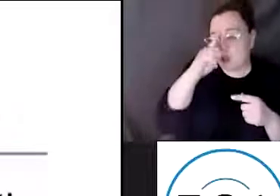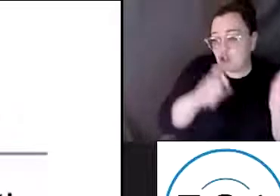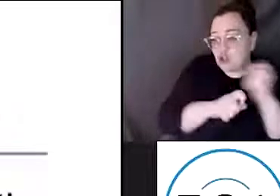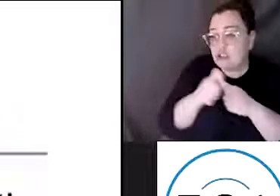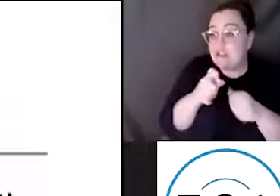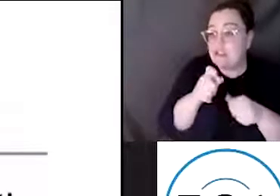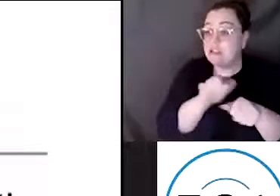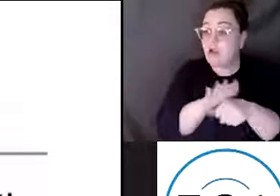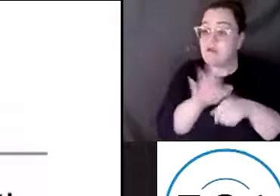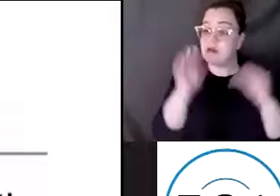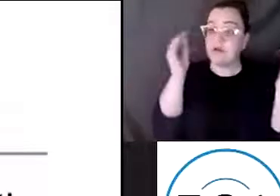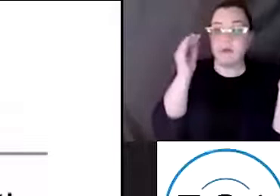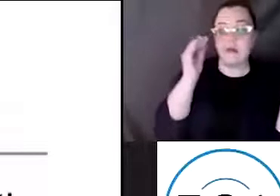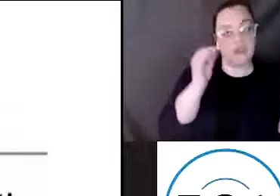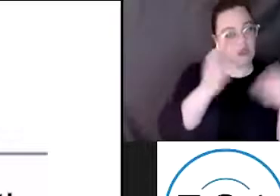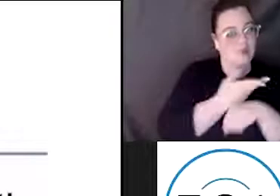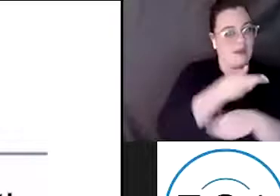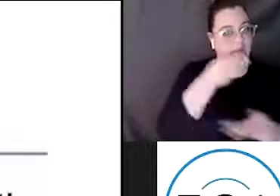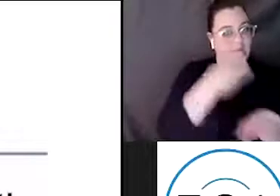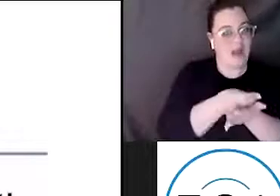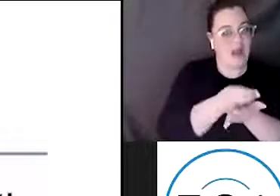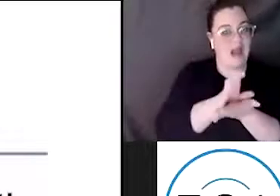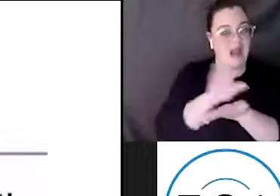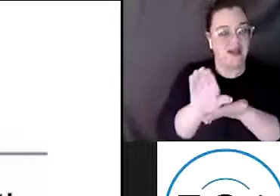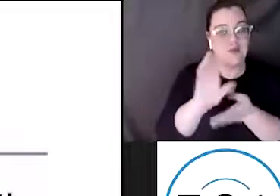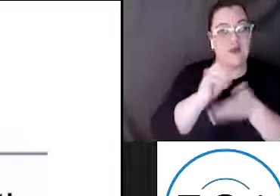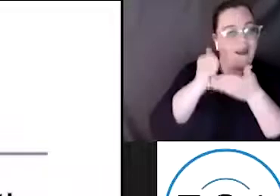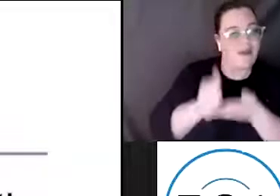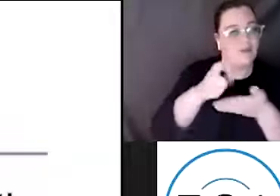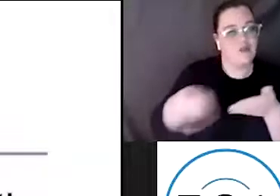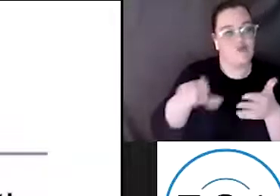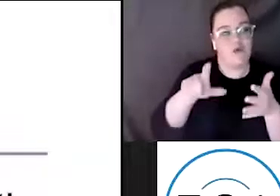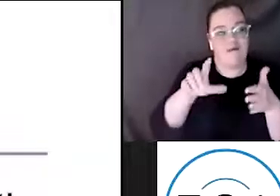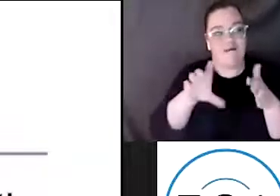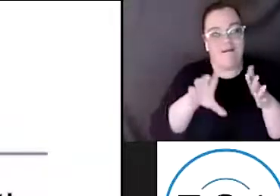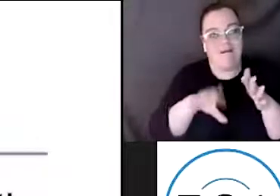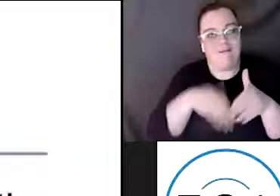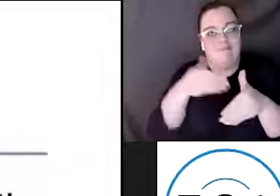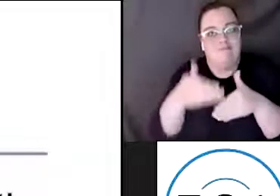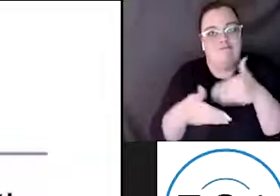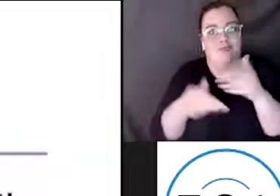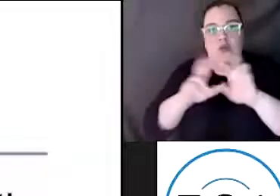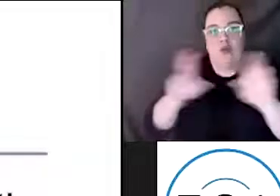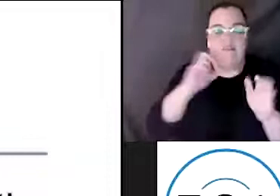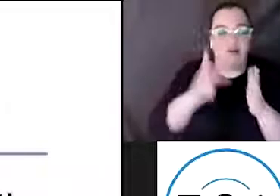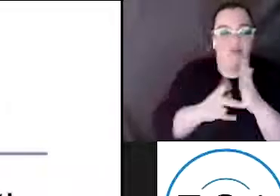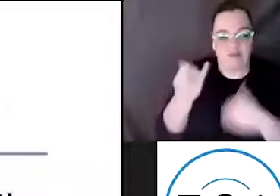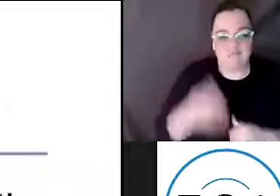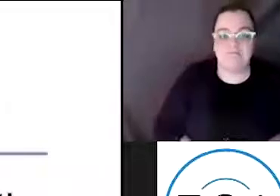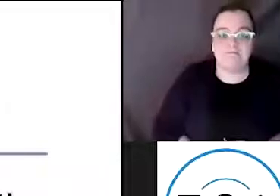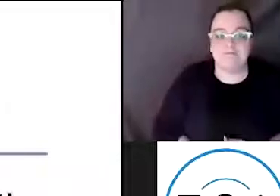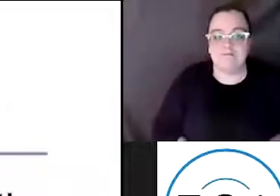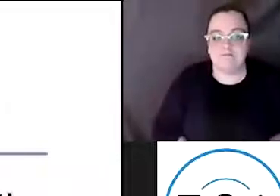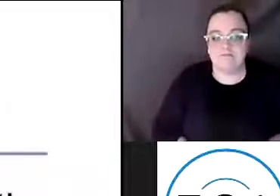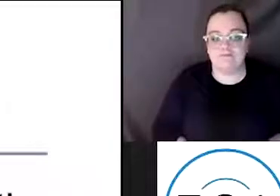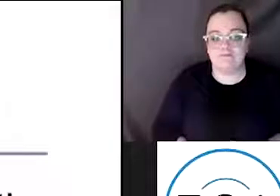of money to, help you build toward that project and get you across the finish line. One thing I want to point out that